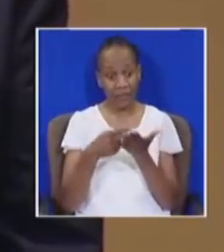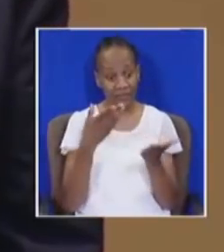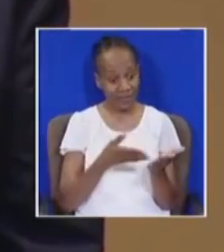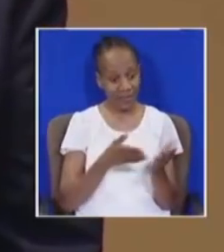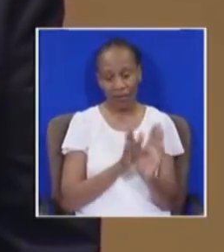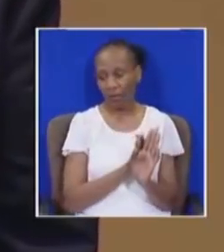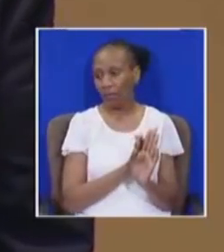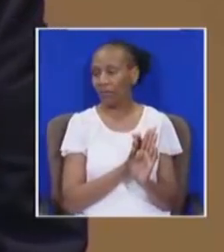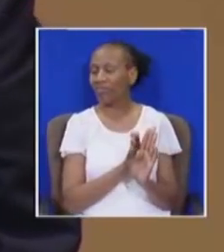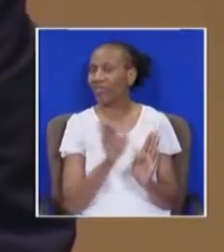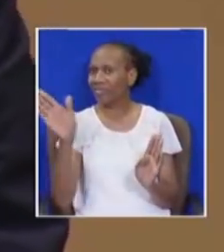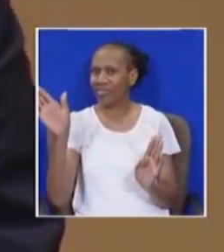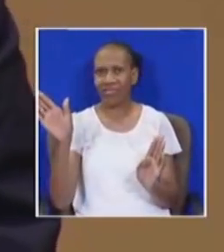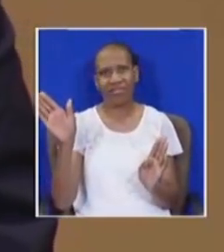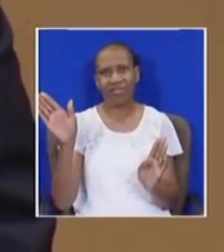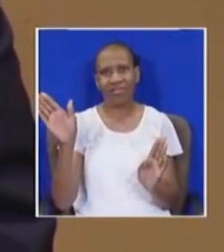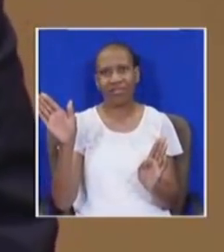order.